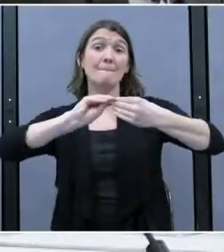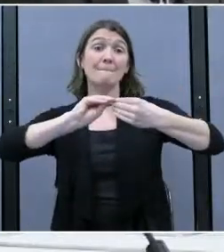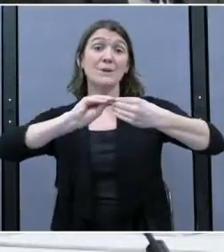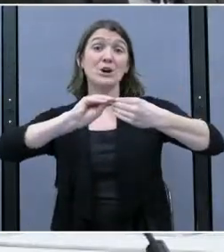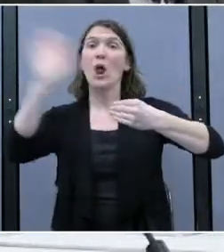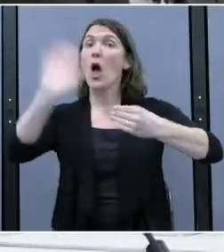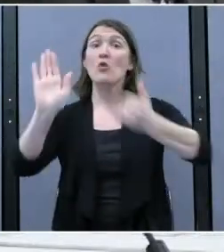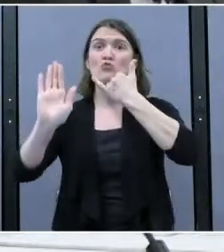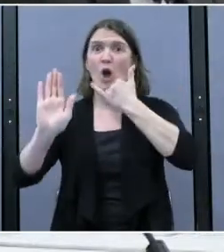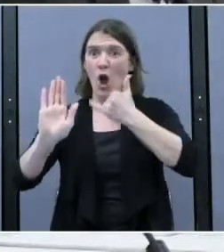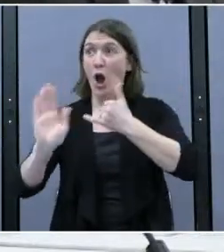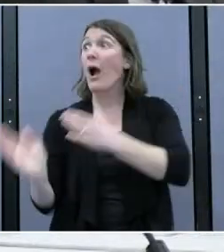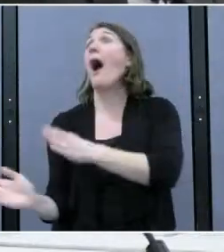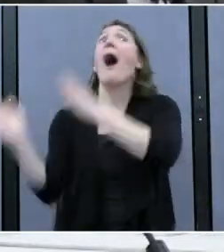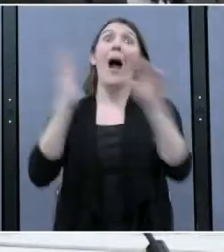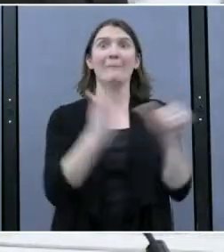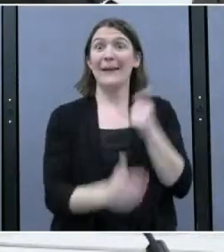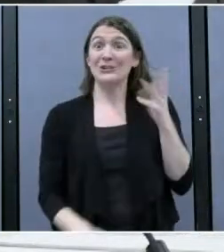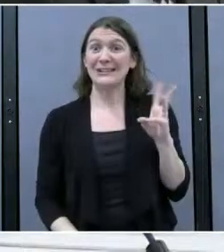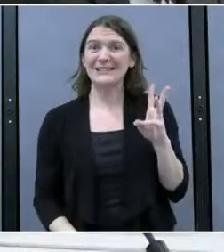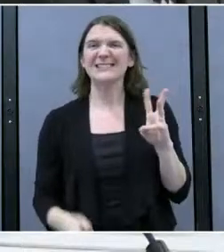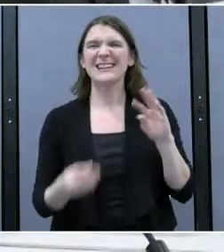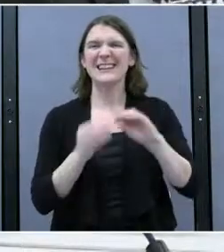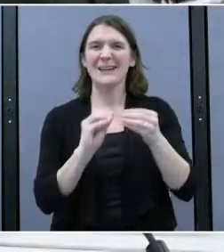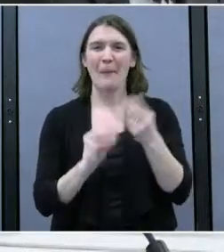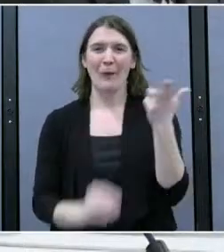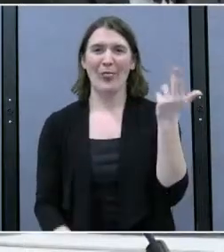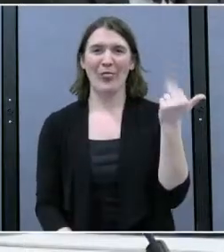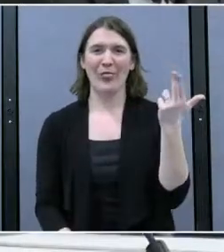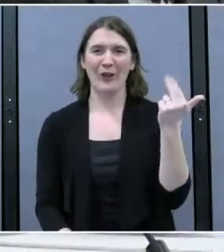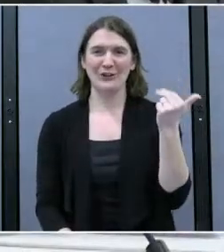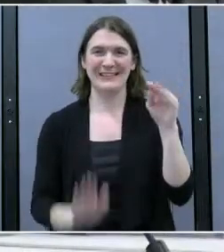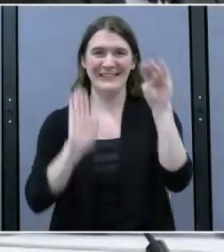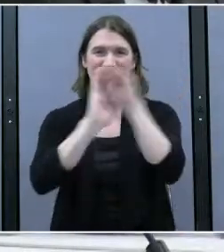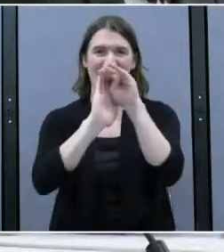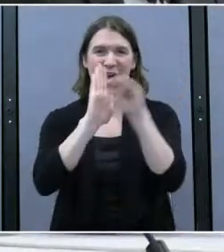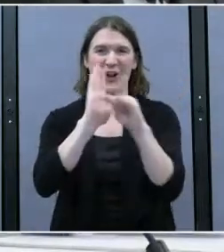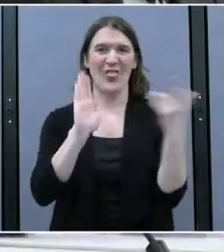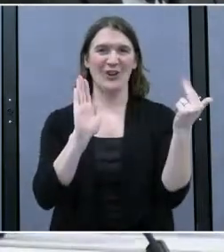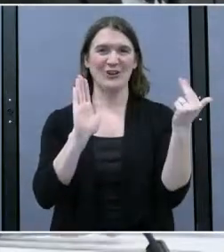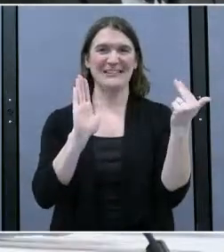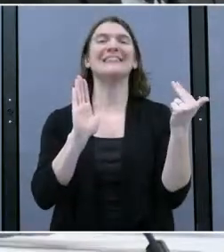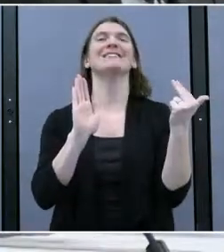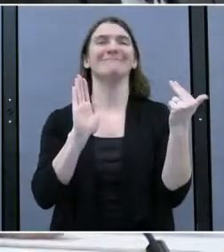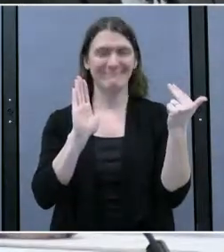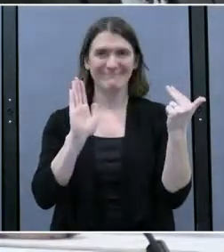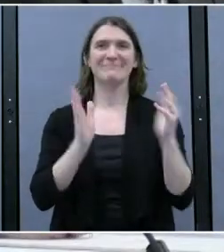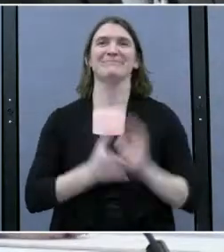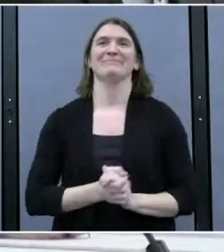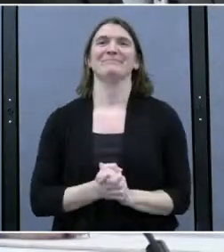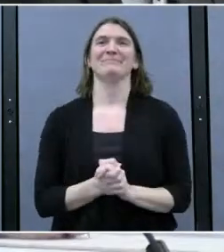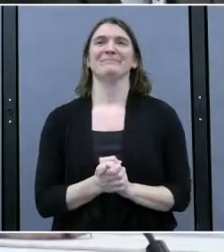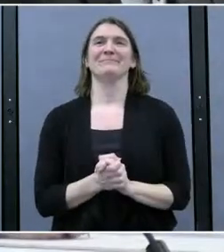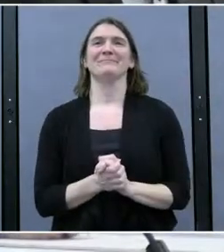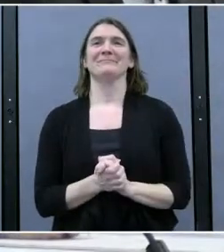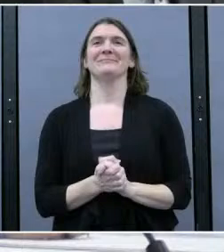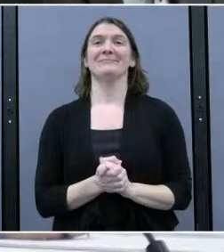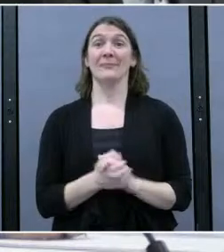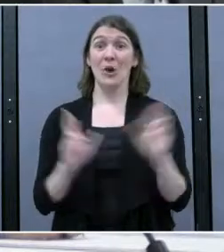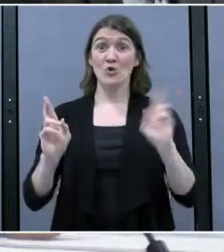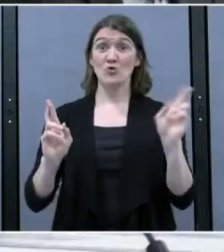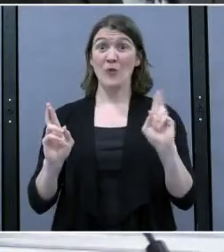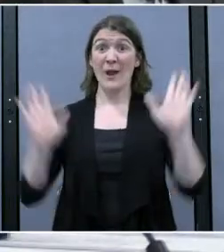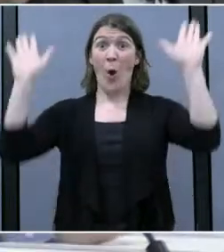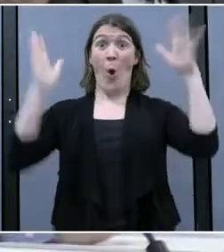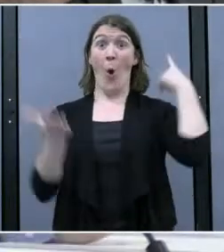Actually, no, we managed to get to page 16. Great. All right, Article 13. Get ready to have